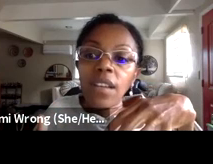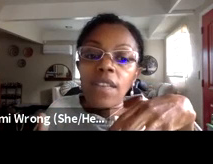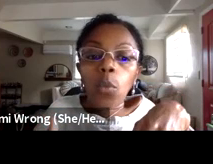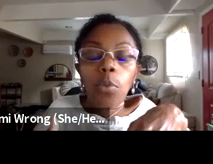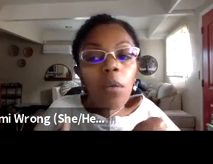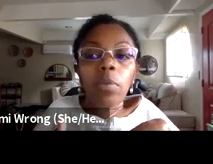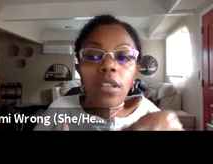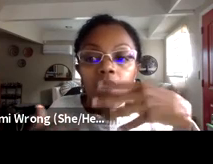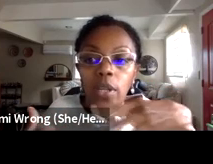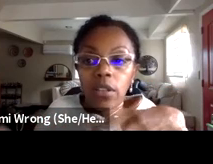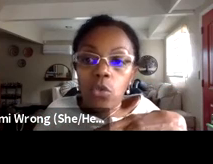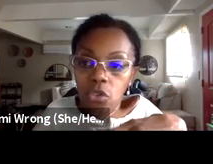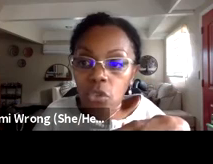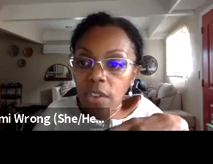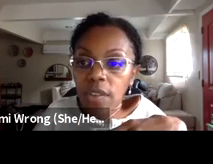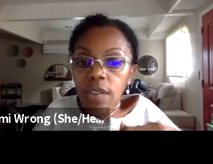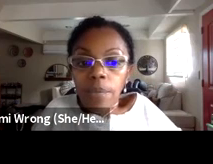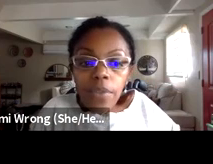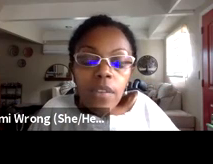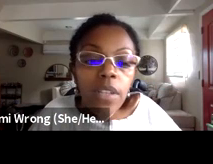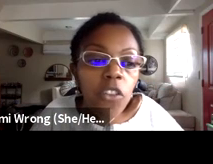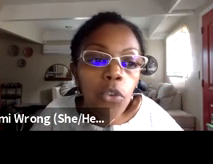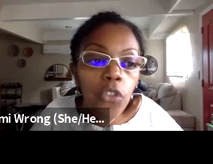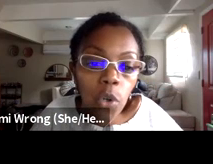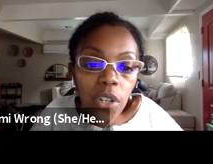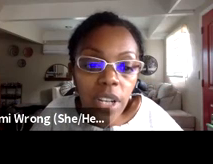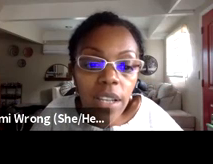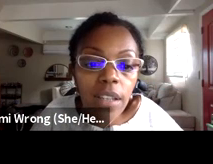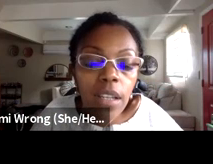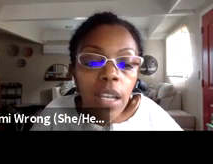embrace this, then we're probably not going to use your services. So